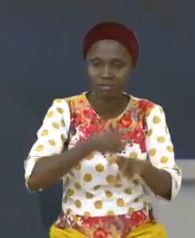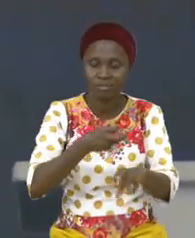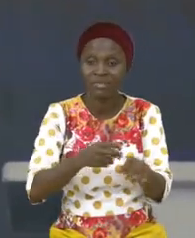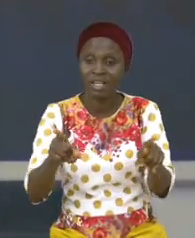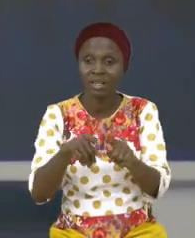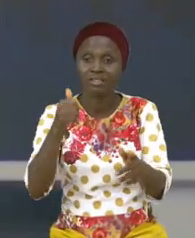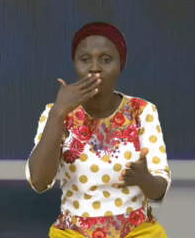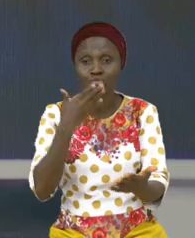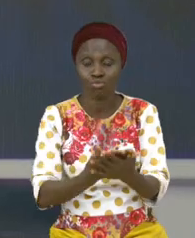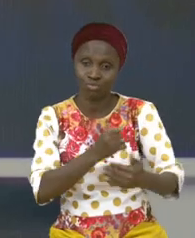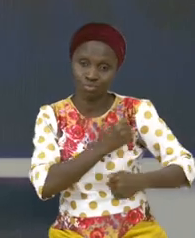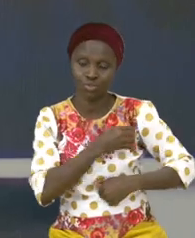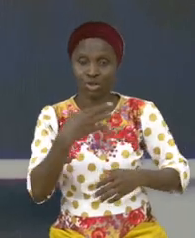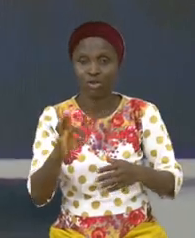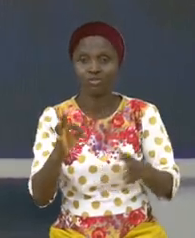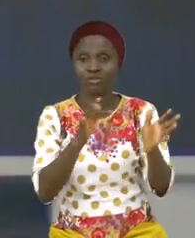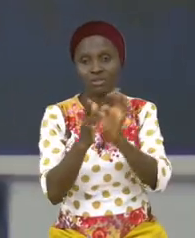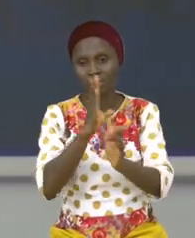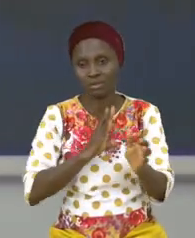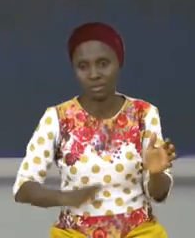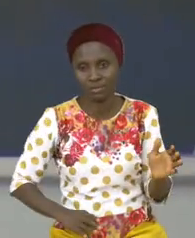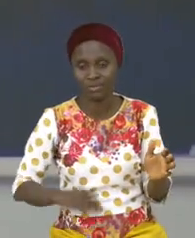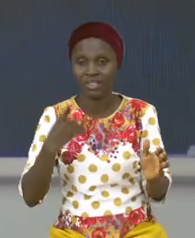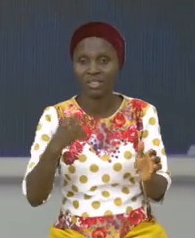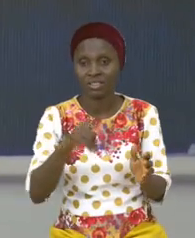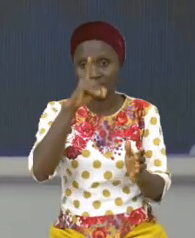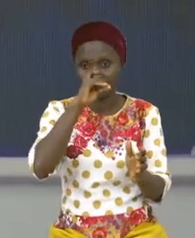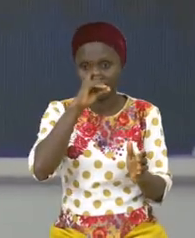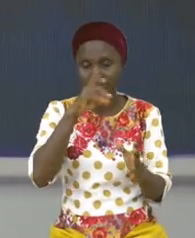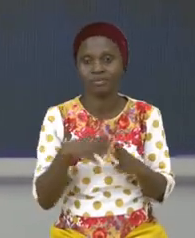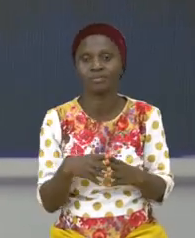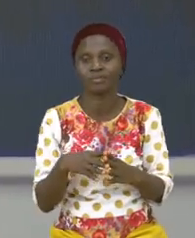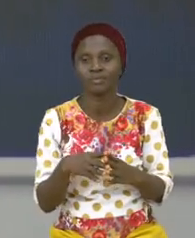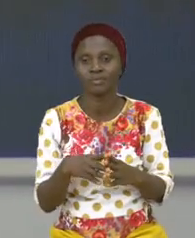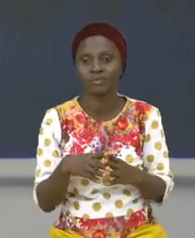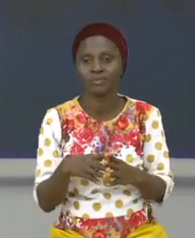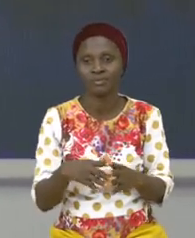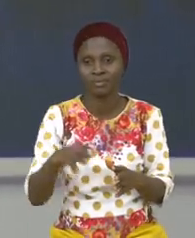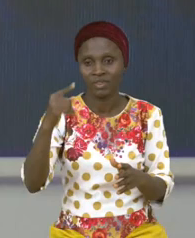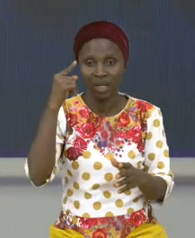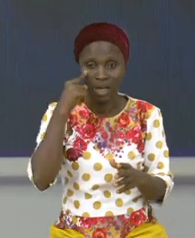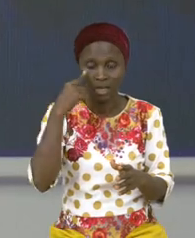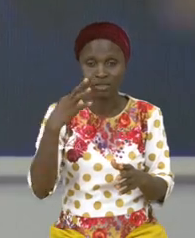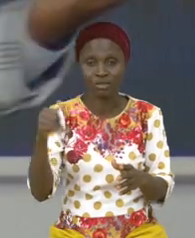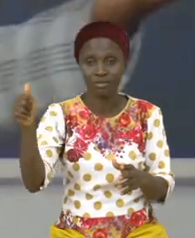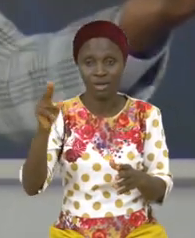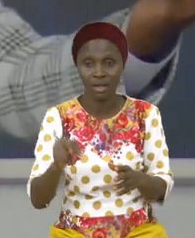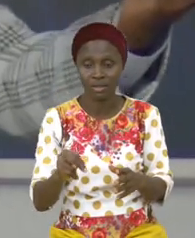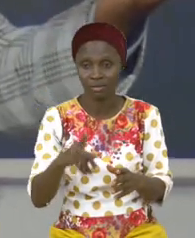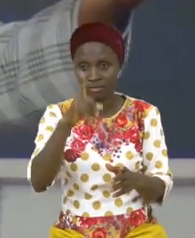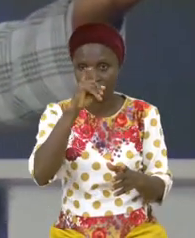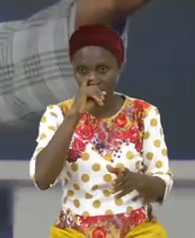soldier of Jesus Christ, the eagle, eyes of an eagle,